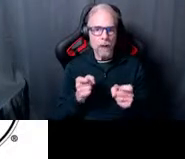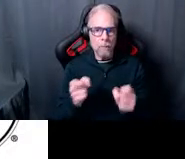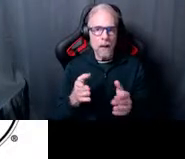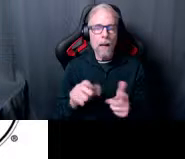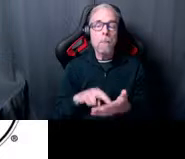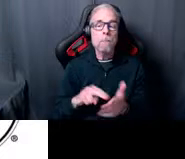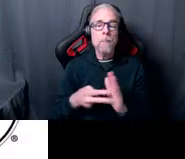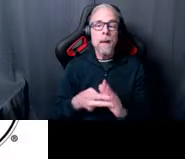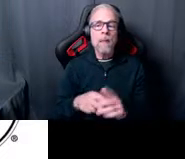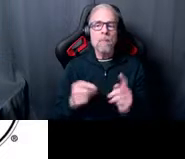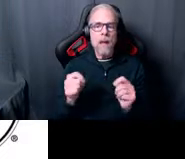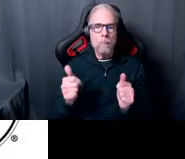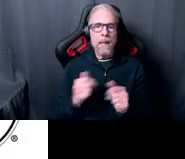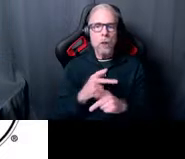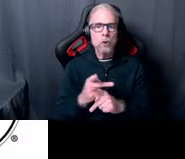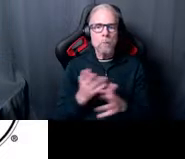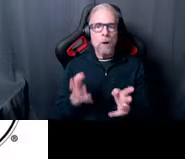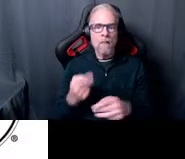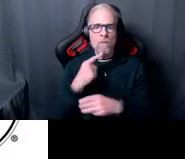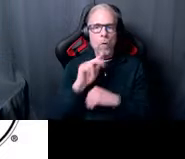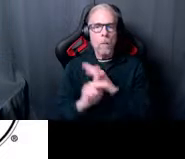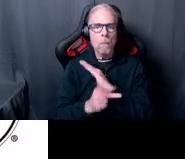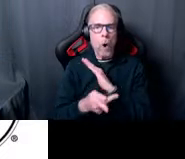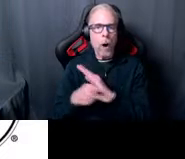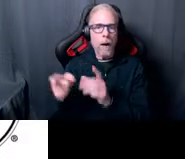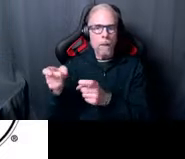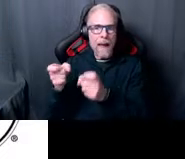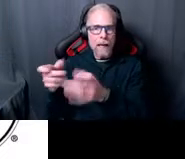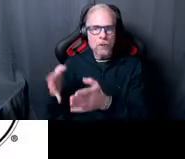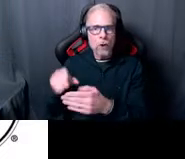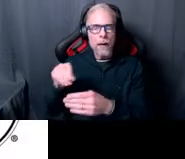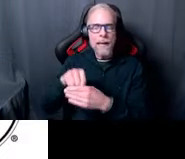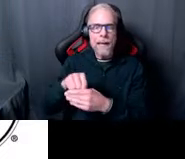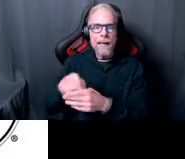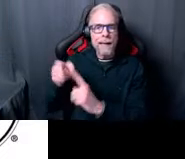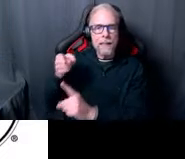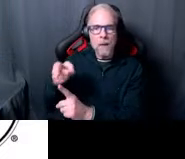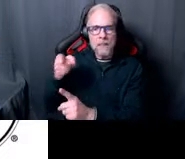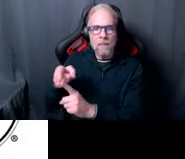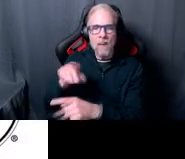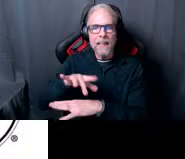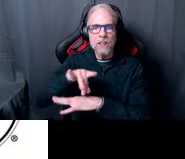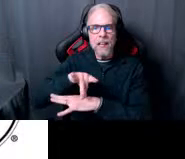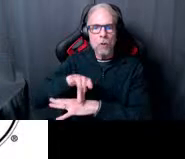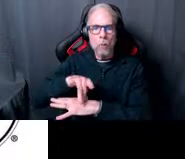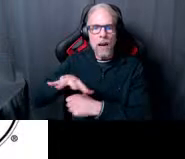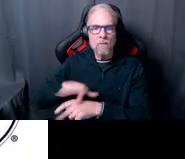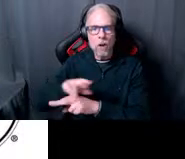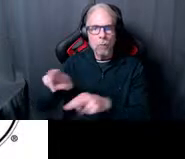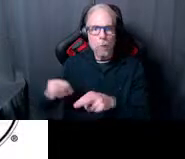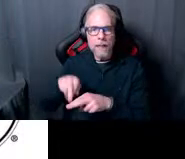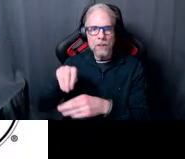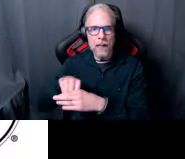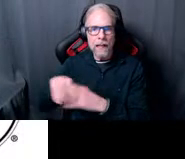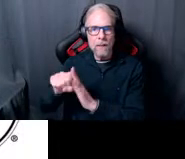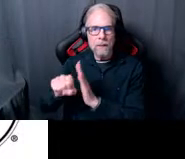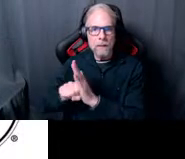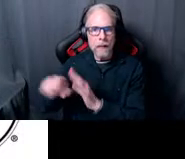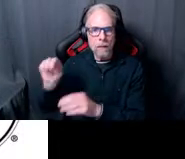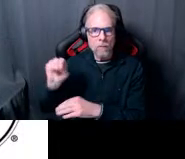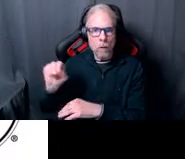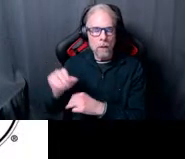the immediate supervisor of park managers within a specified geographic region of the state.